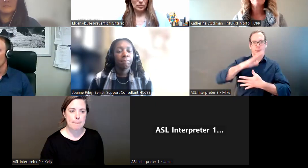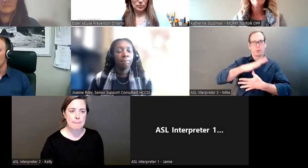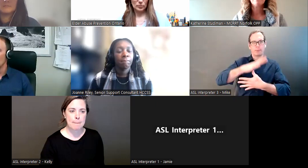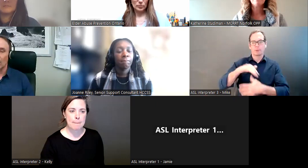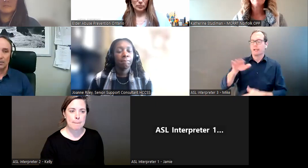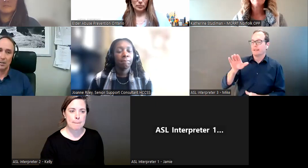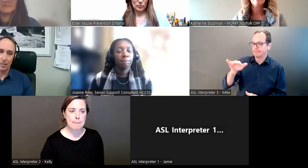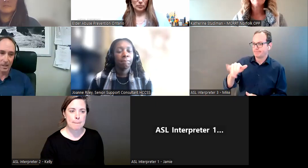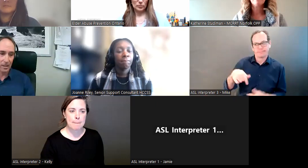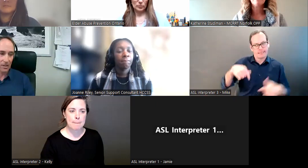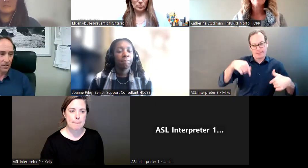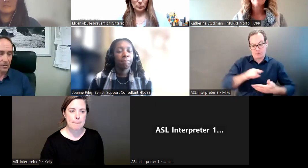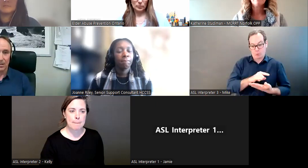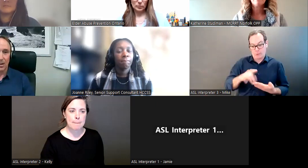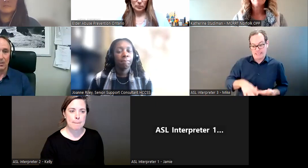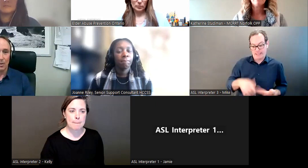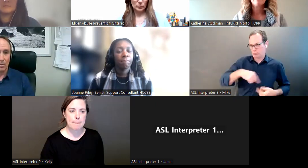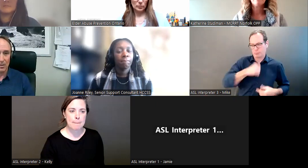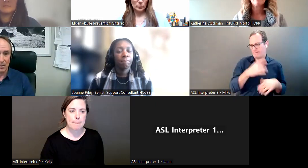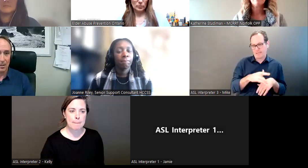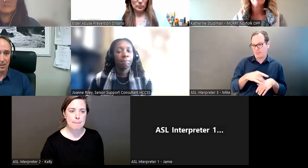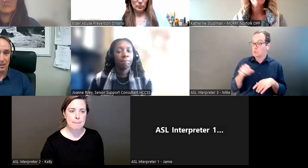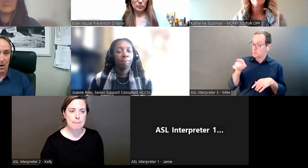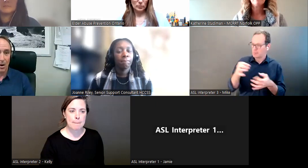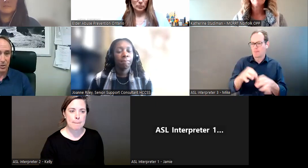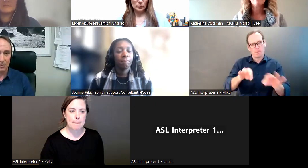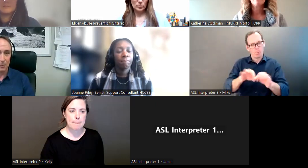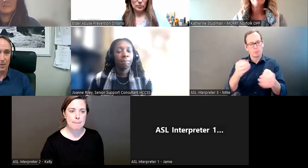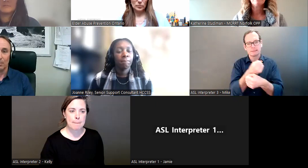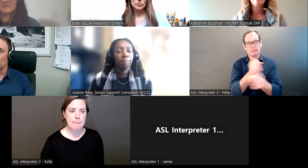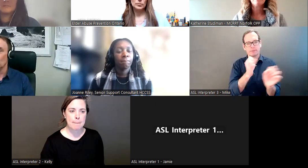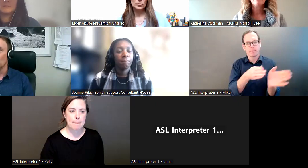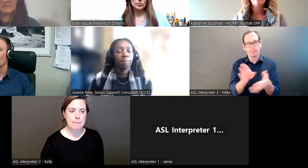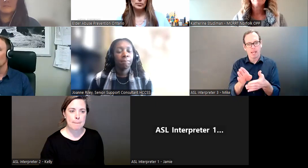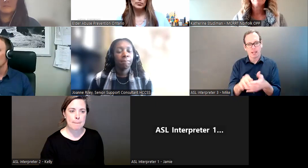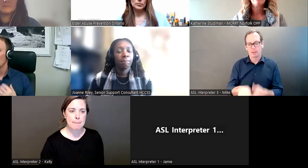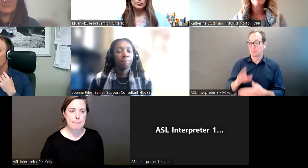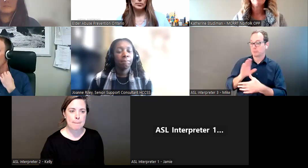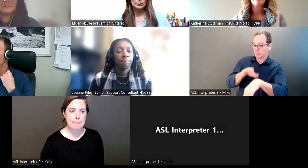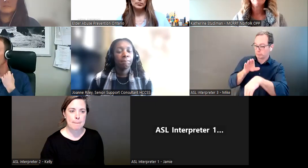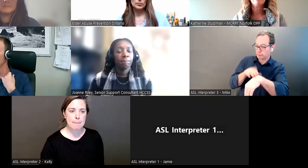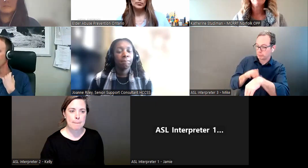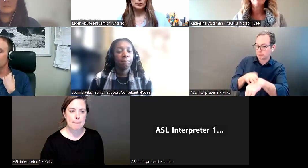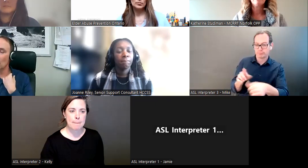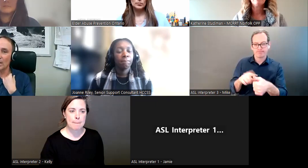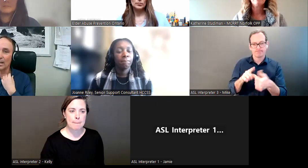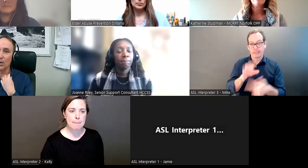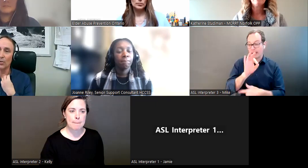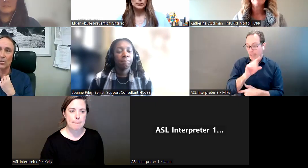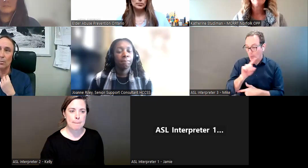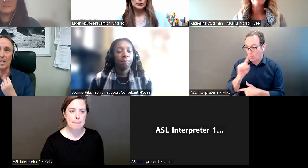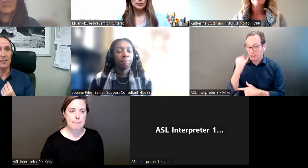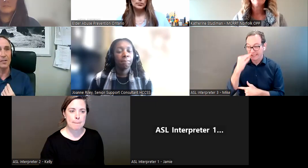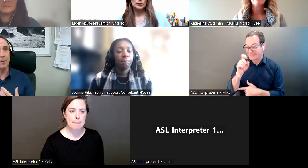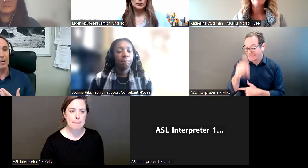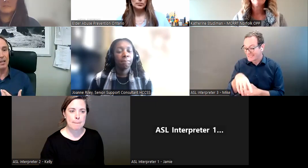that we do. And obviously making it clear, that 911's an option for people as well. We can